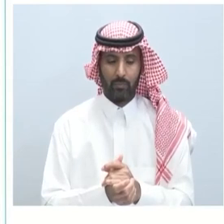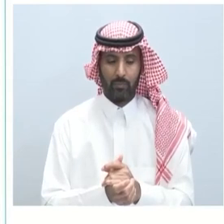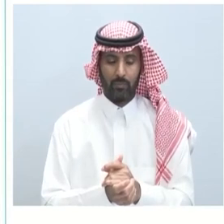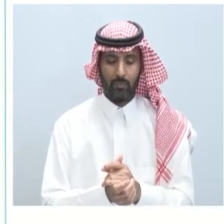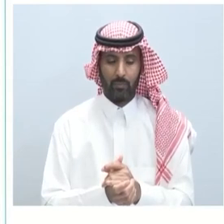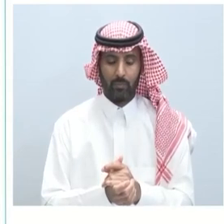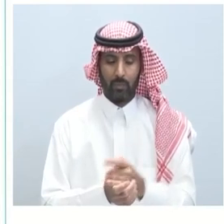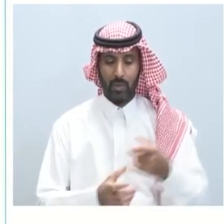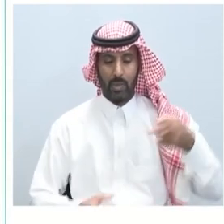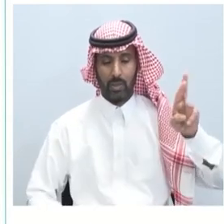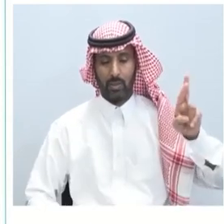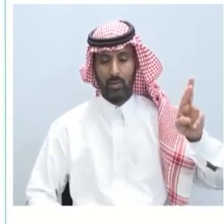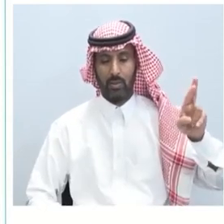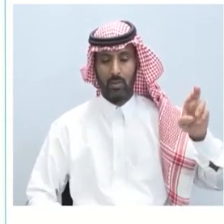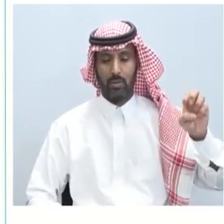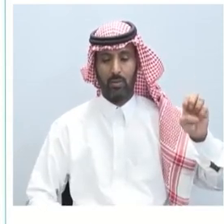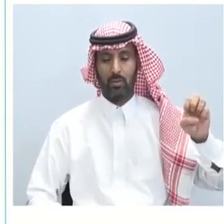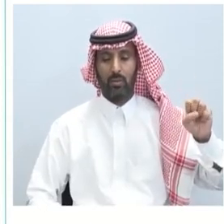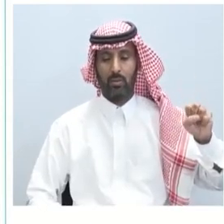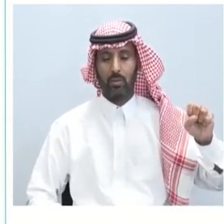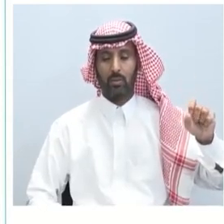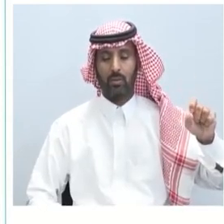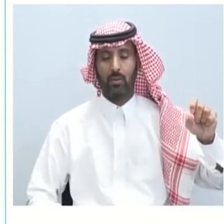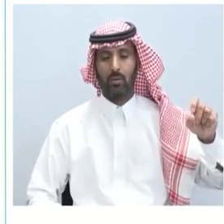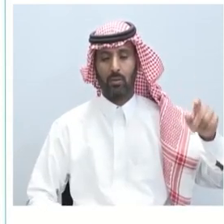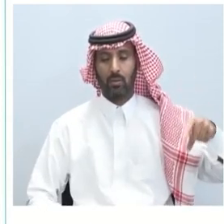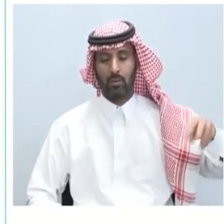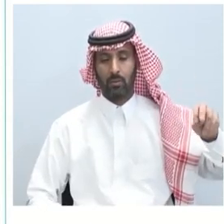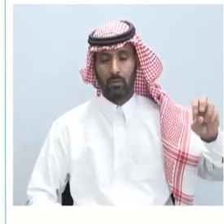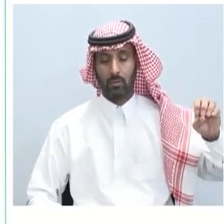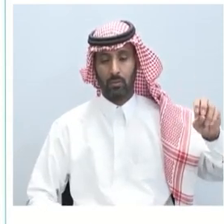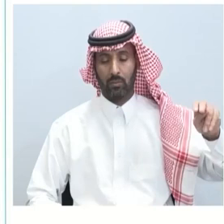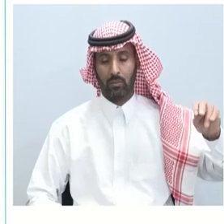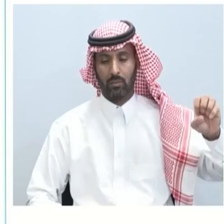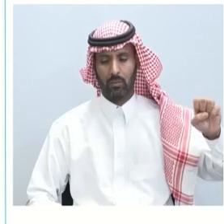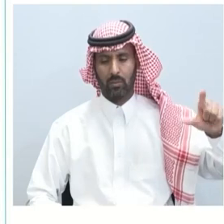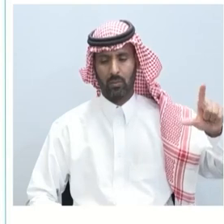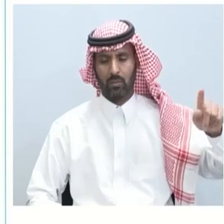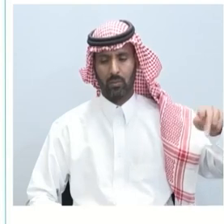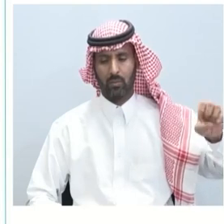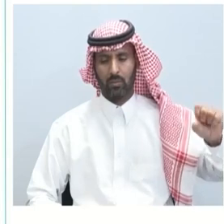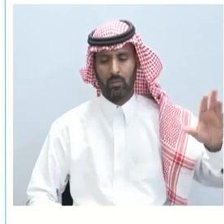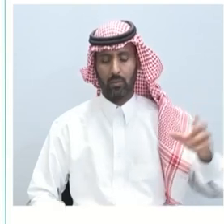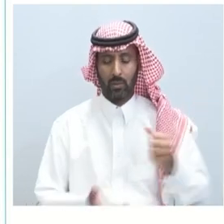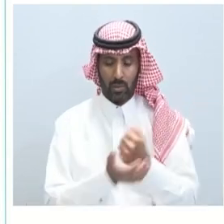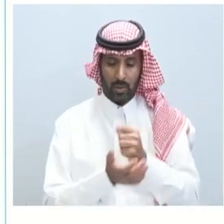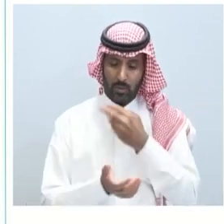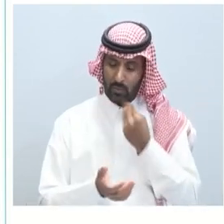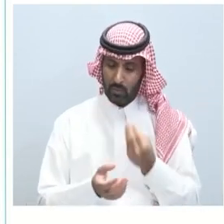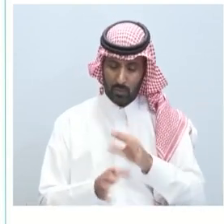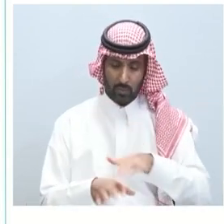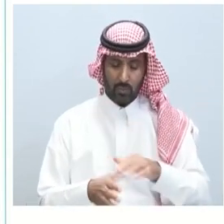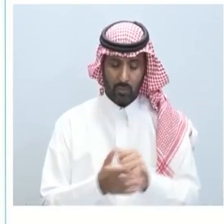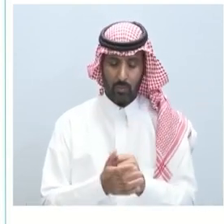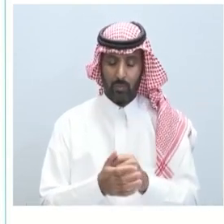So the answer is yes. Who is responsible? Who is responsible for cleaning up this mess? Number two,